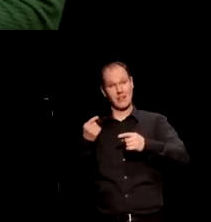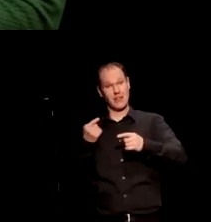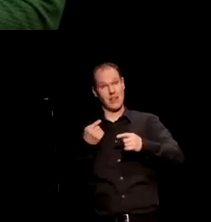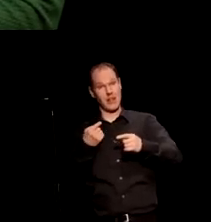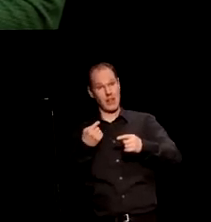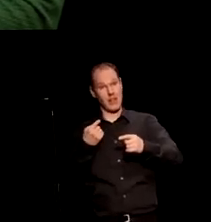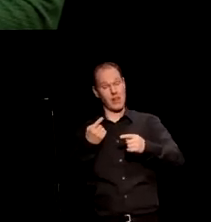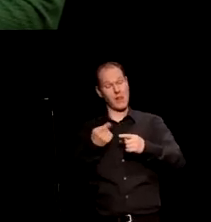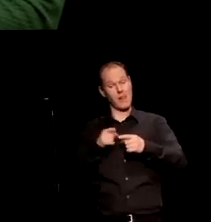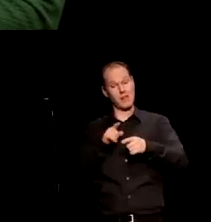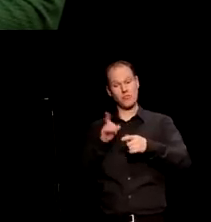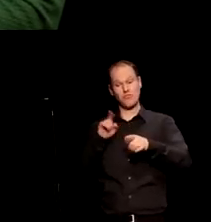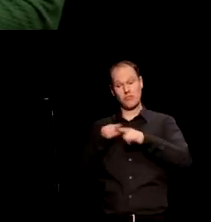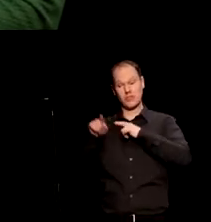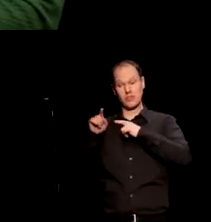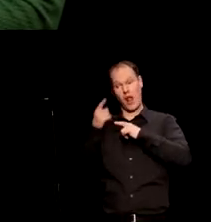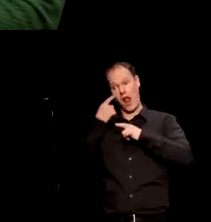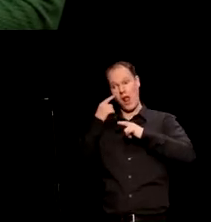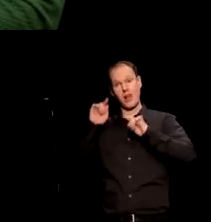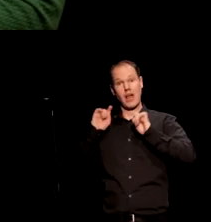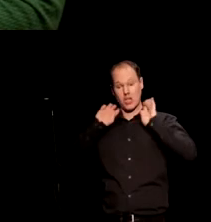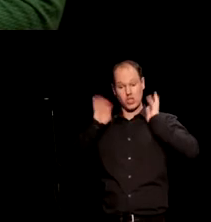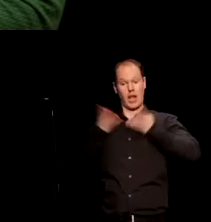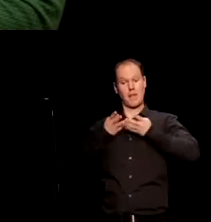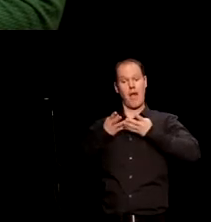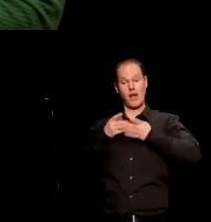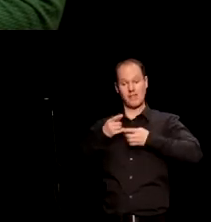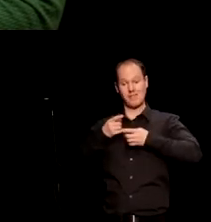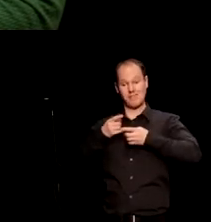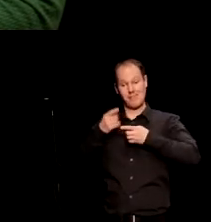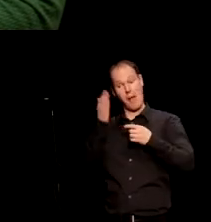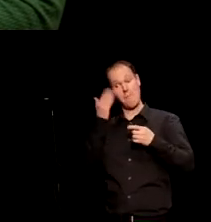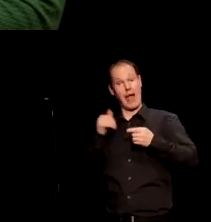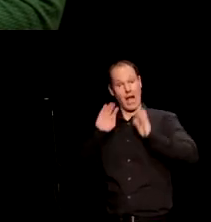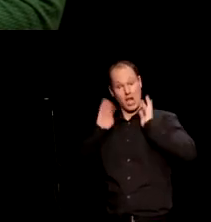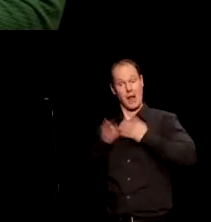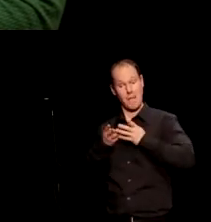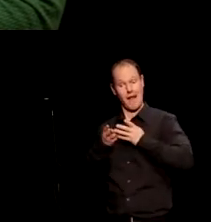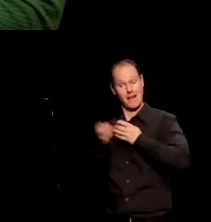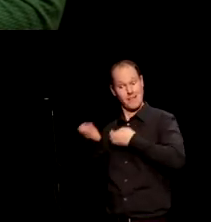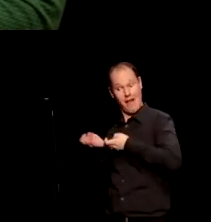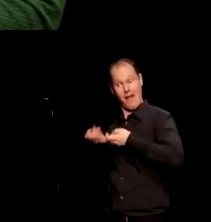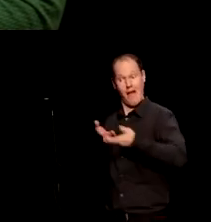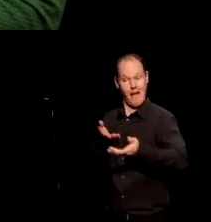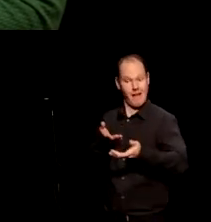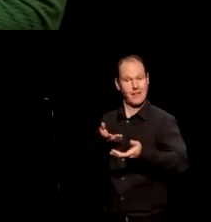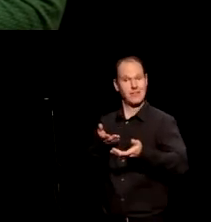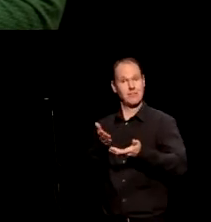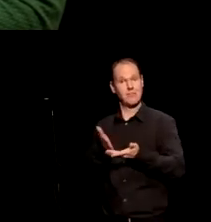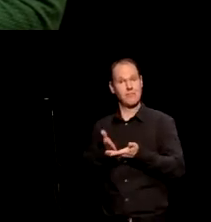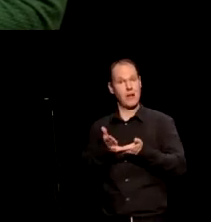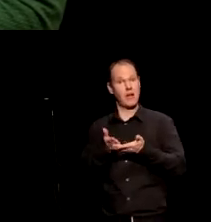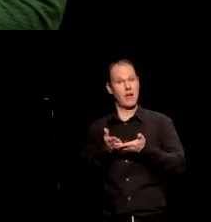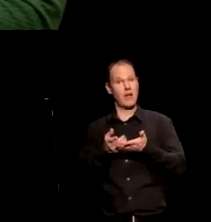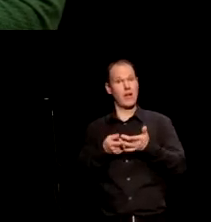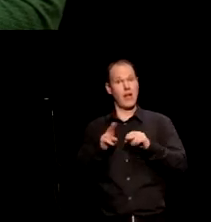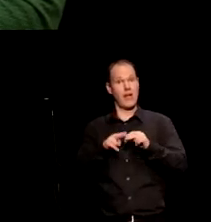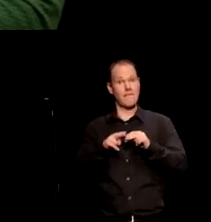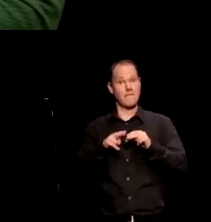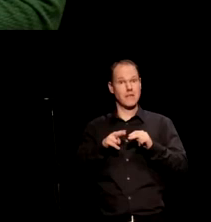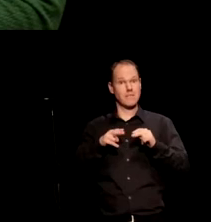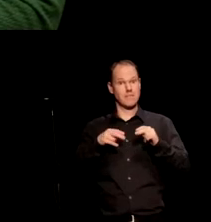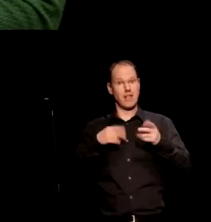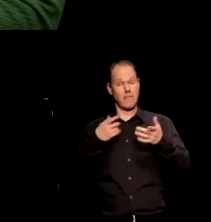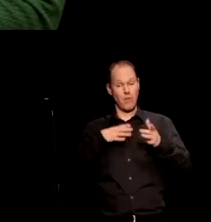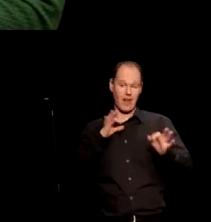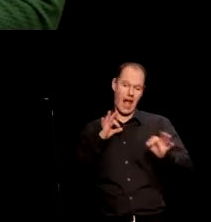Shakespearean tragedian, at a time when black people to be on stage had to laugh at thicken their heads